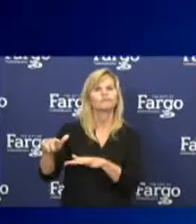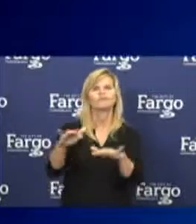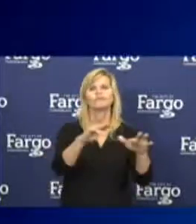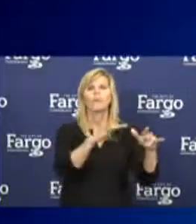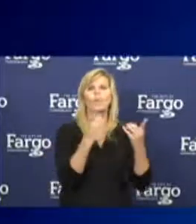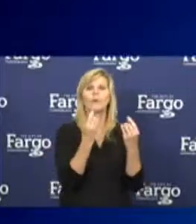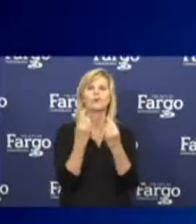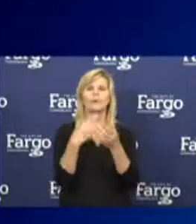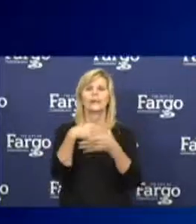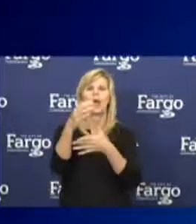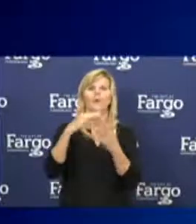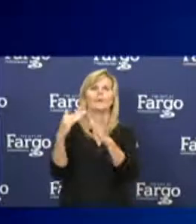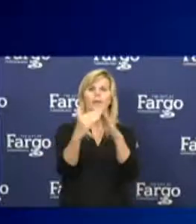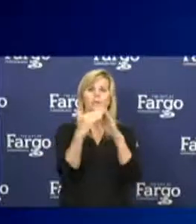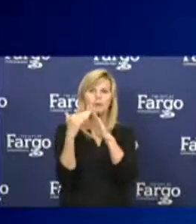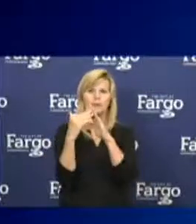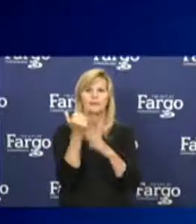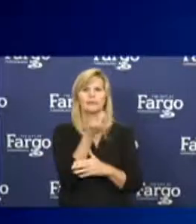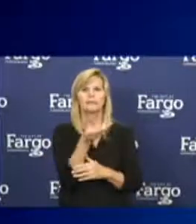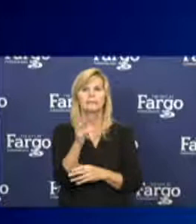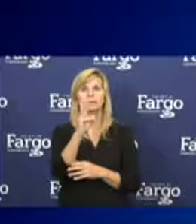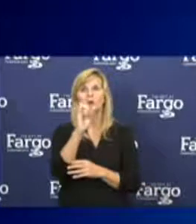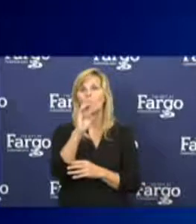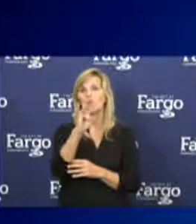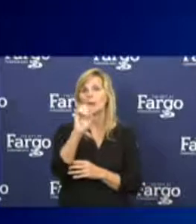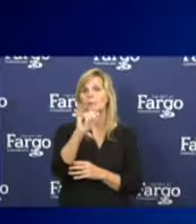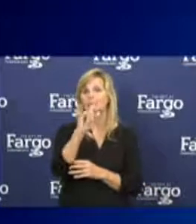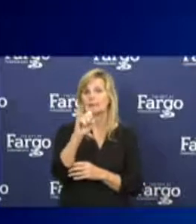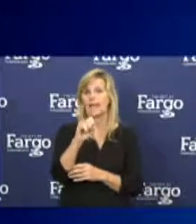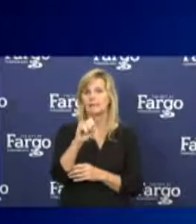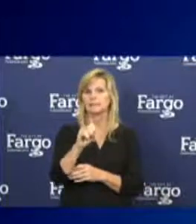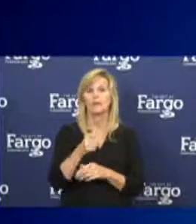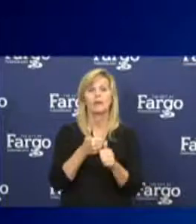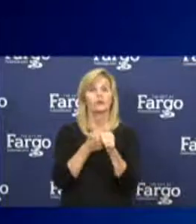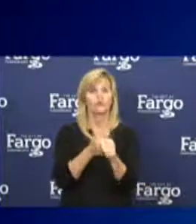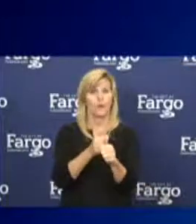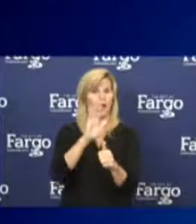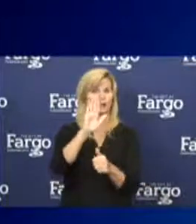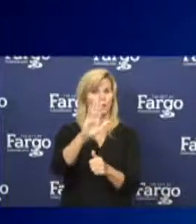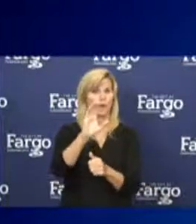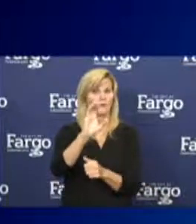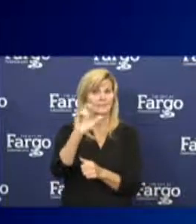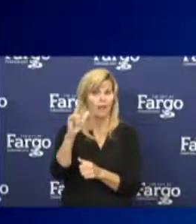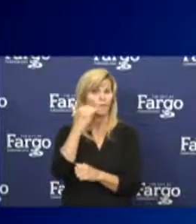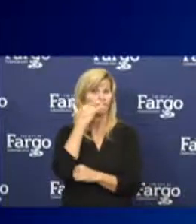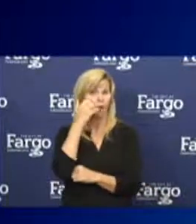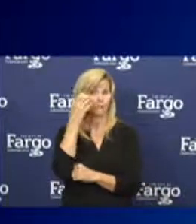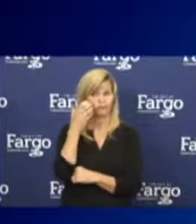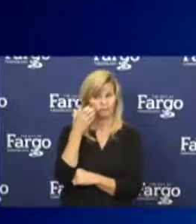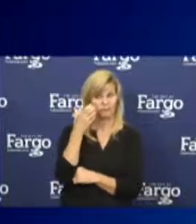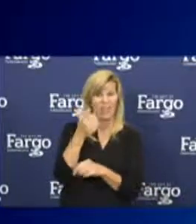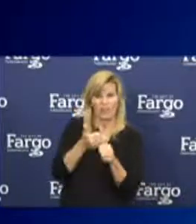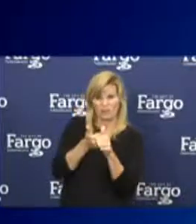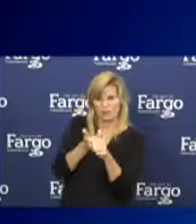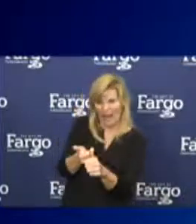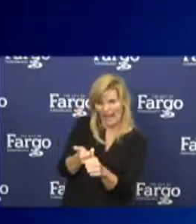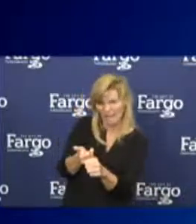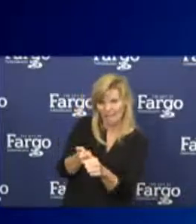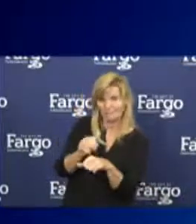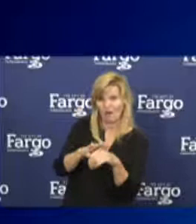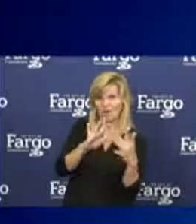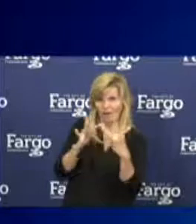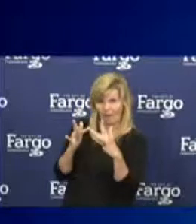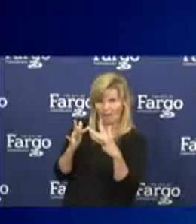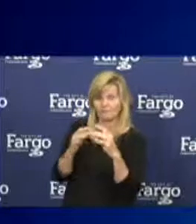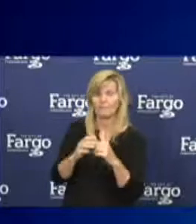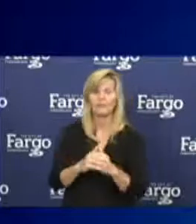society. And a number of websites track mobile GPS data from our cell phones. In the purple here is